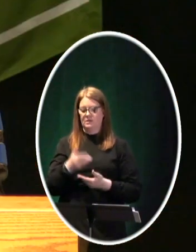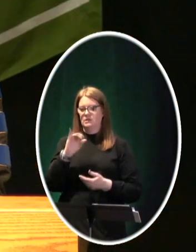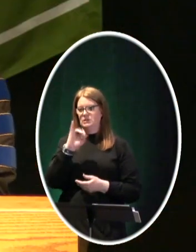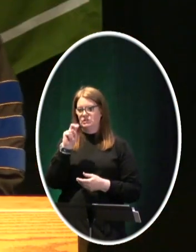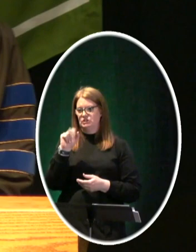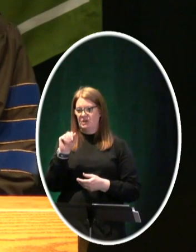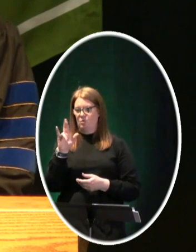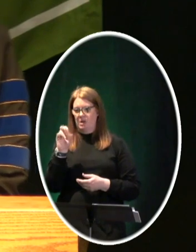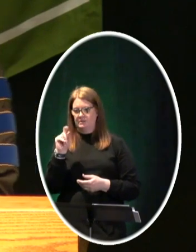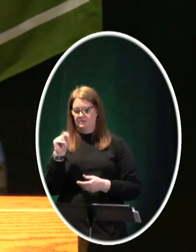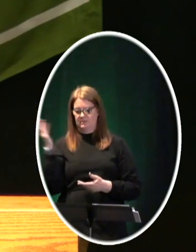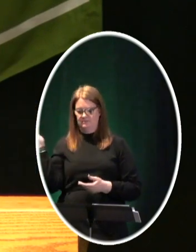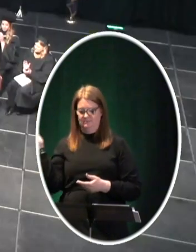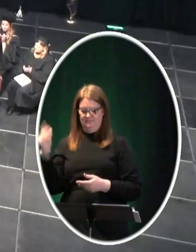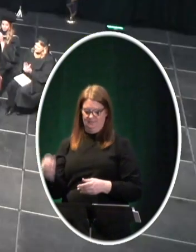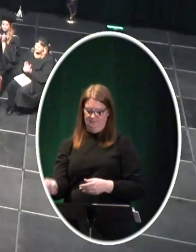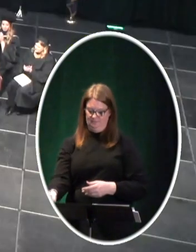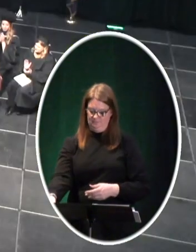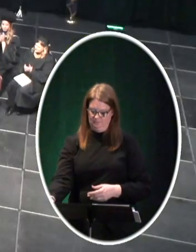Rust.